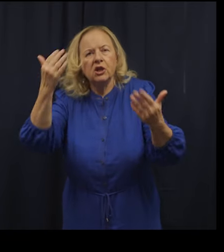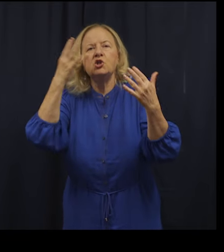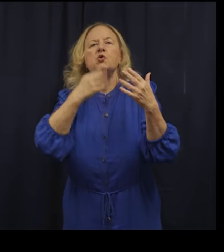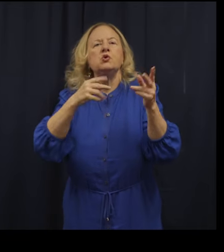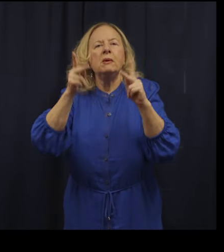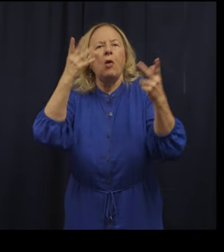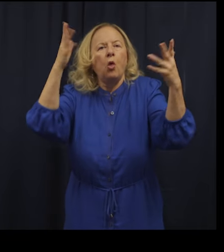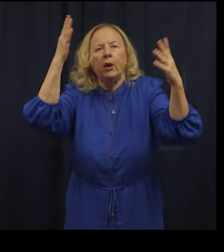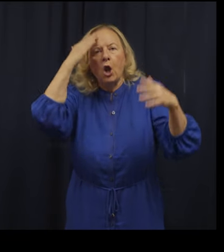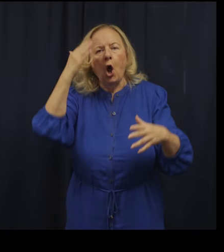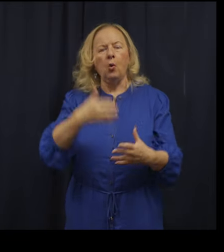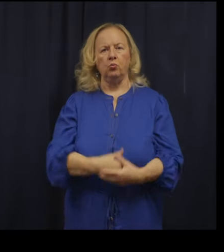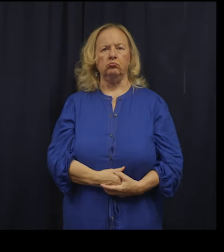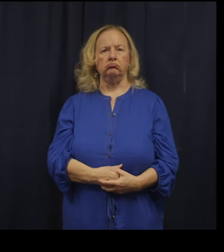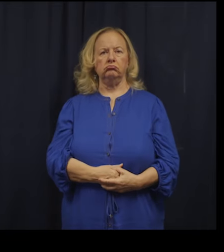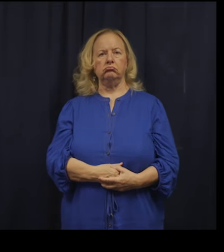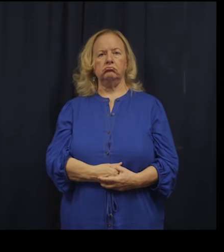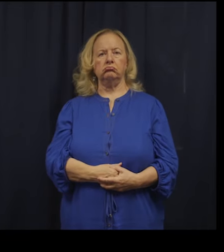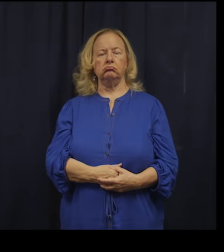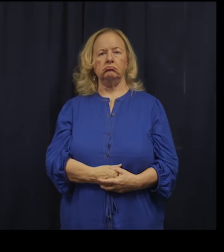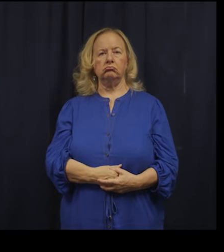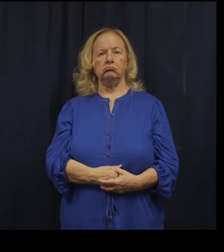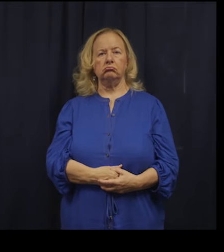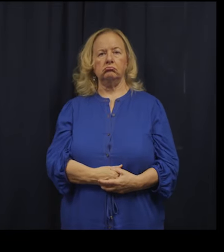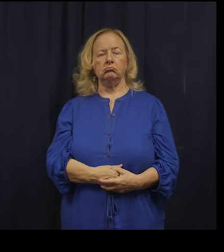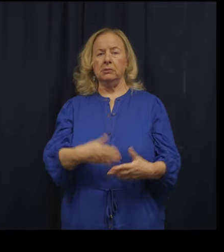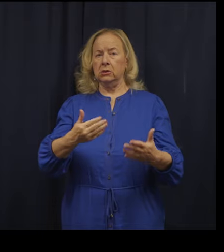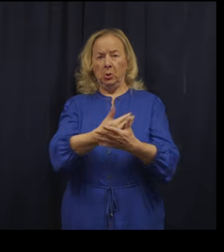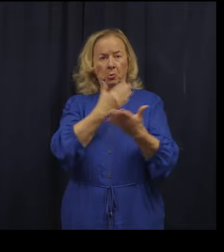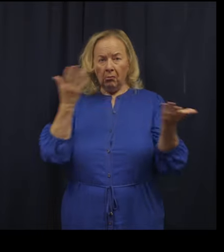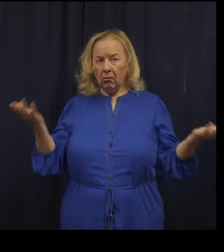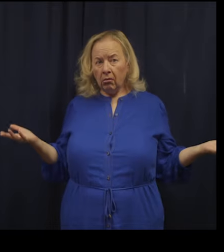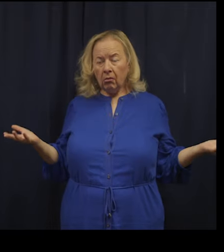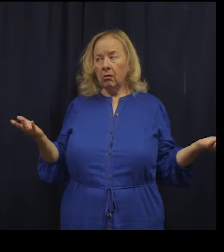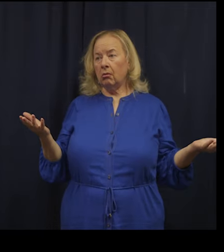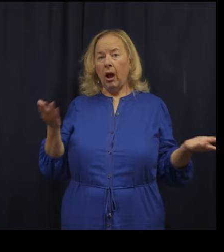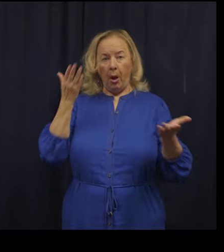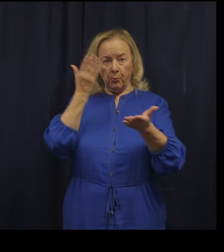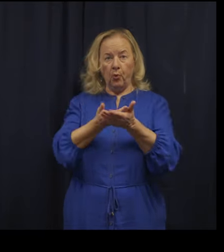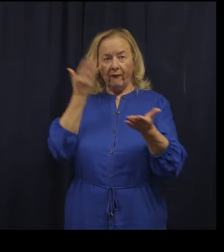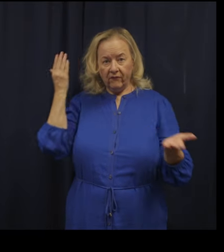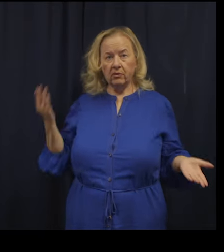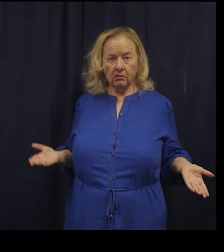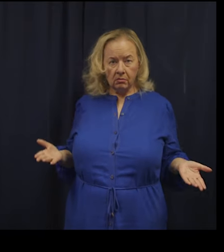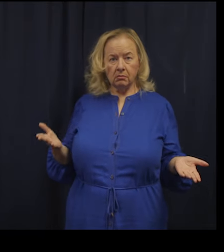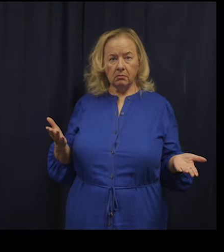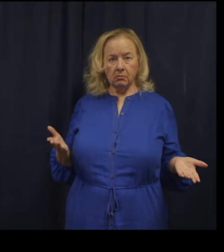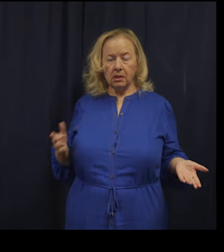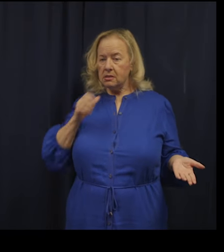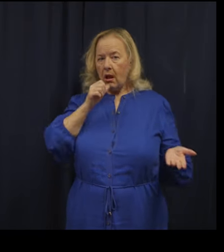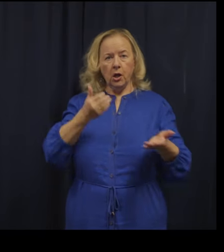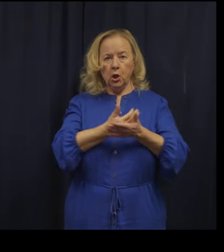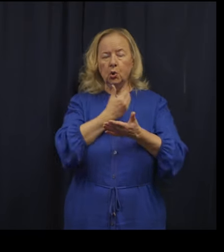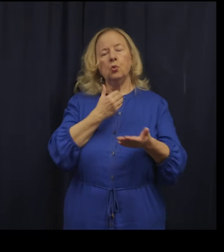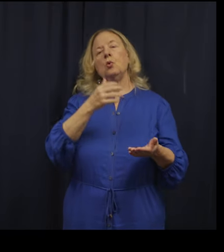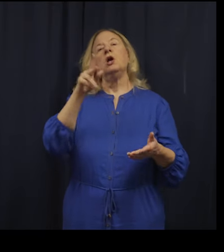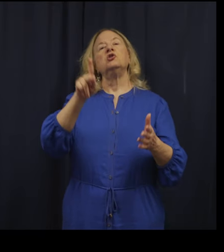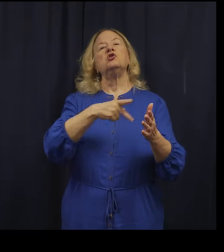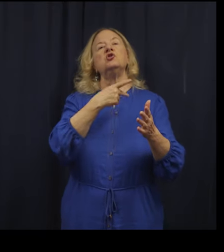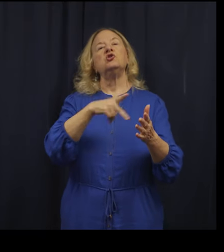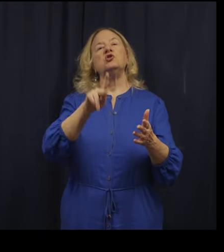Jews? It's something that's already well known to all the Jews. I will prove it to you. Look at